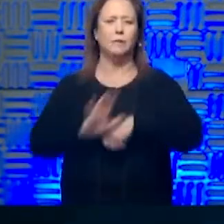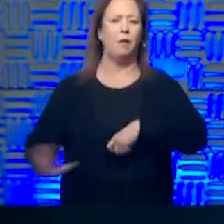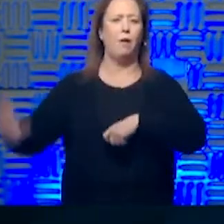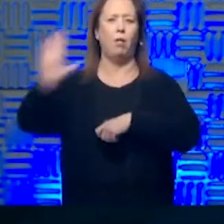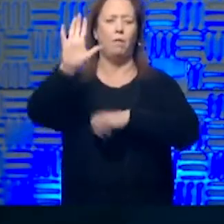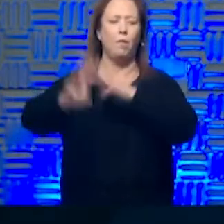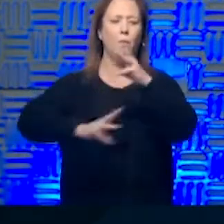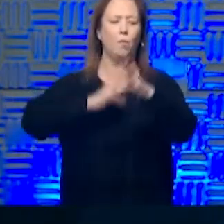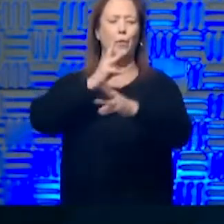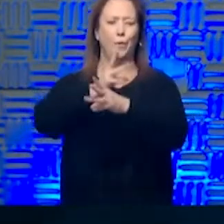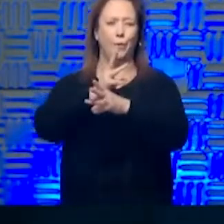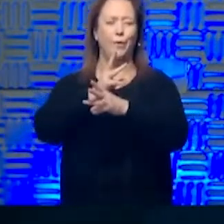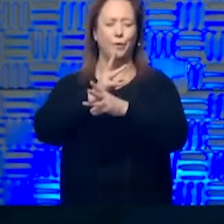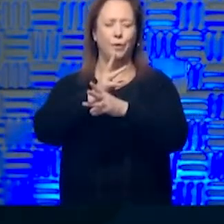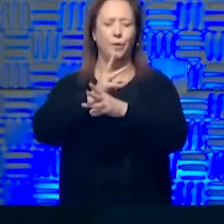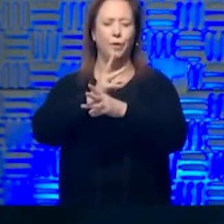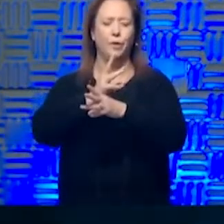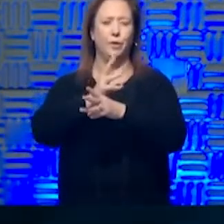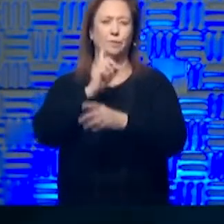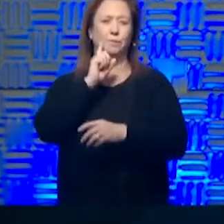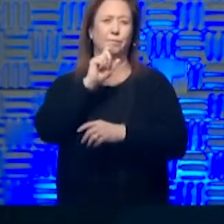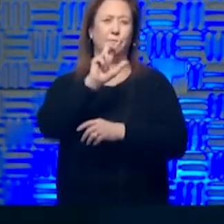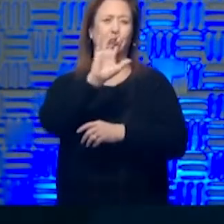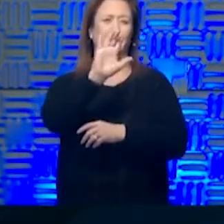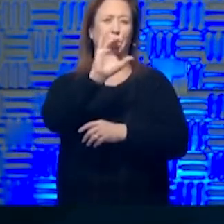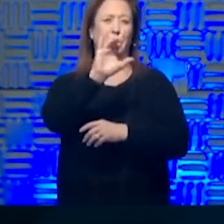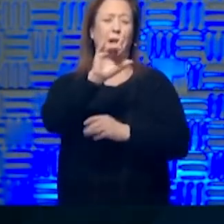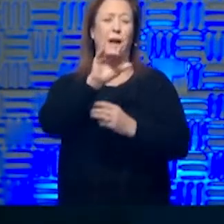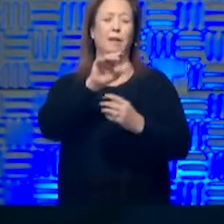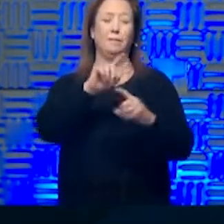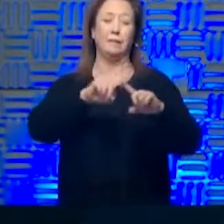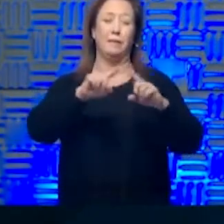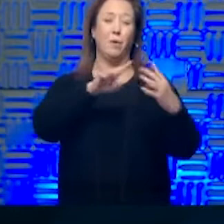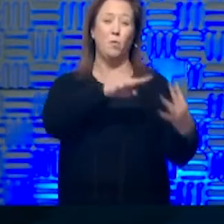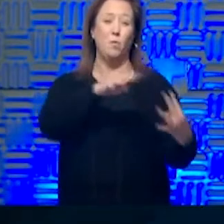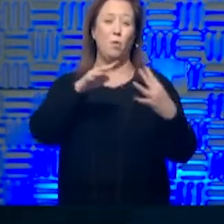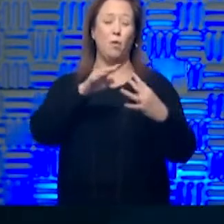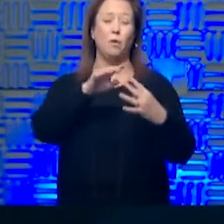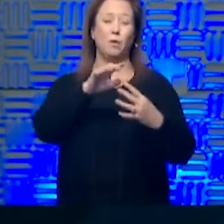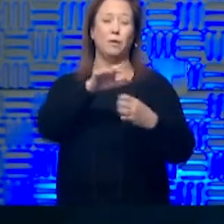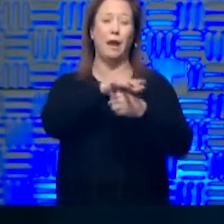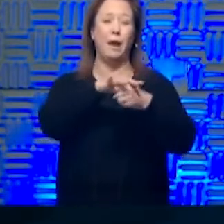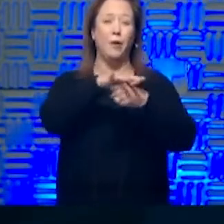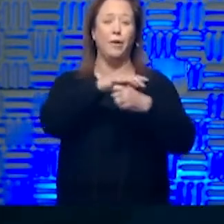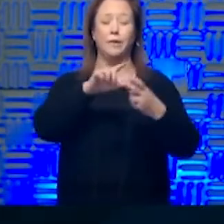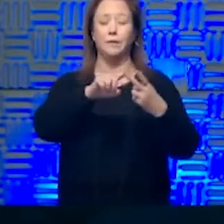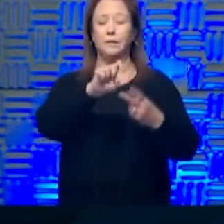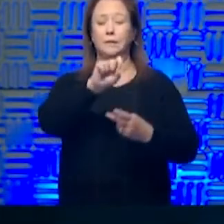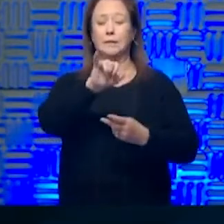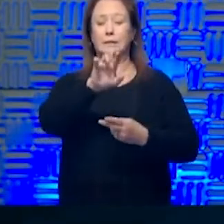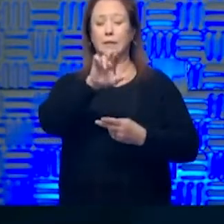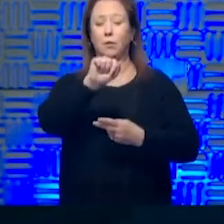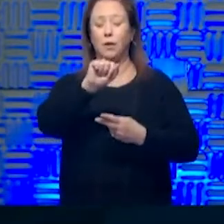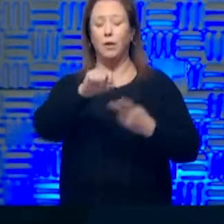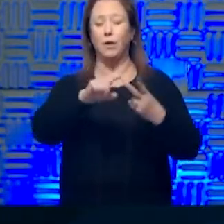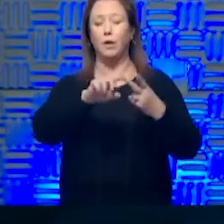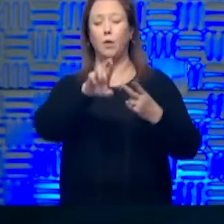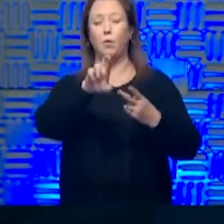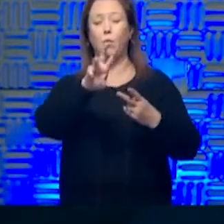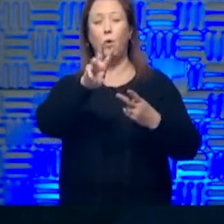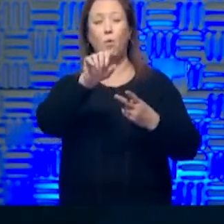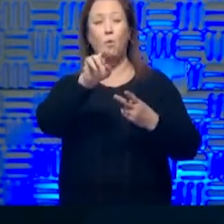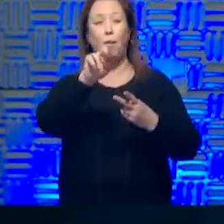worked in about 25 different war zones and epidemics, from Syria to the Rwandan genocide.